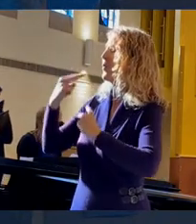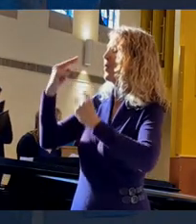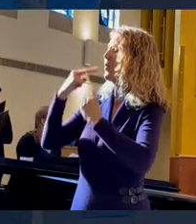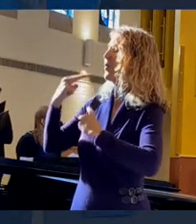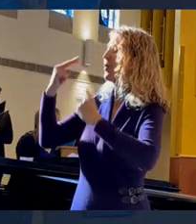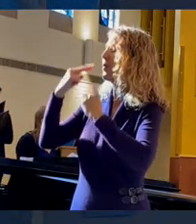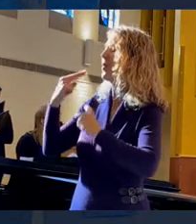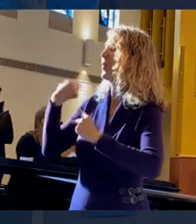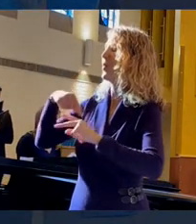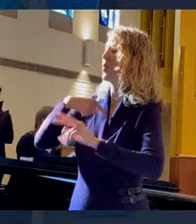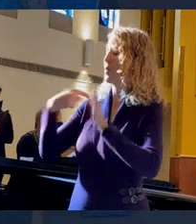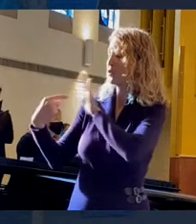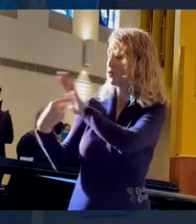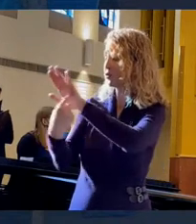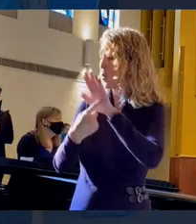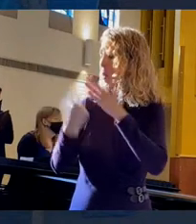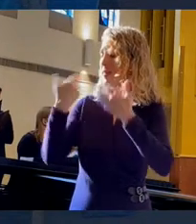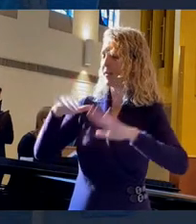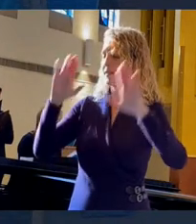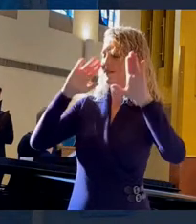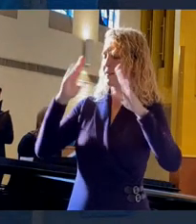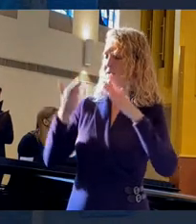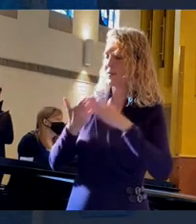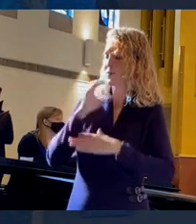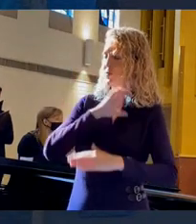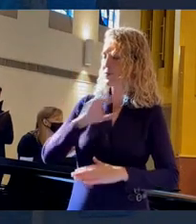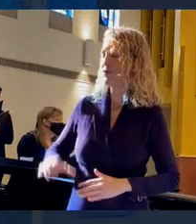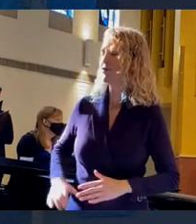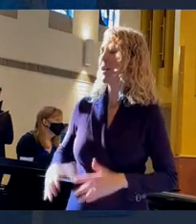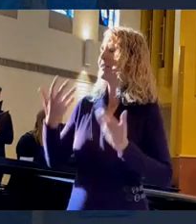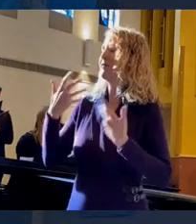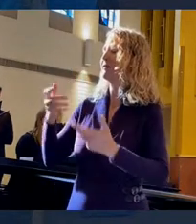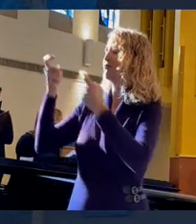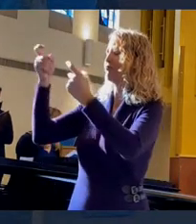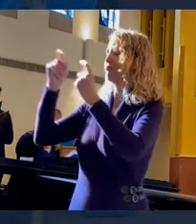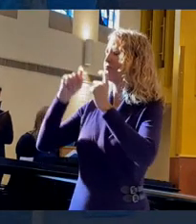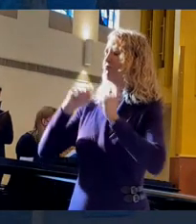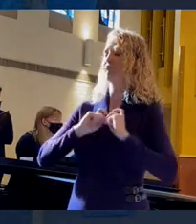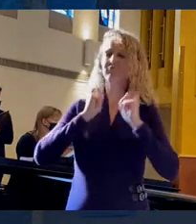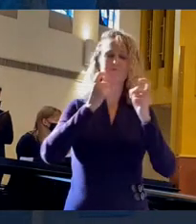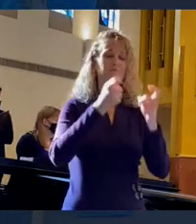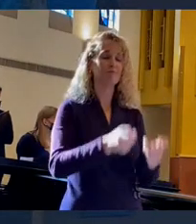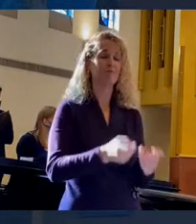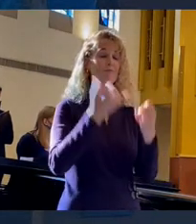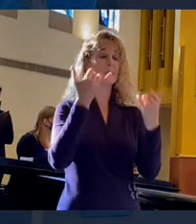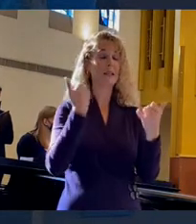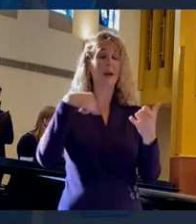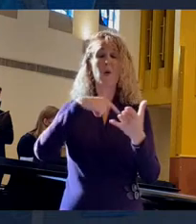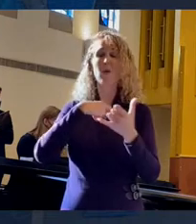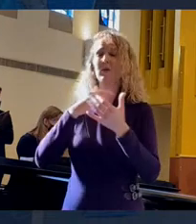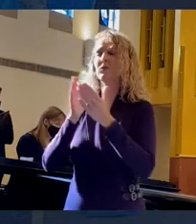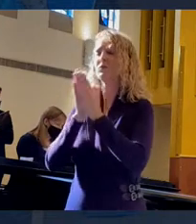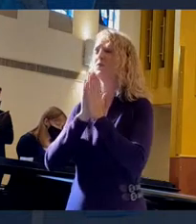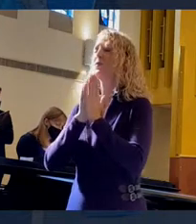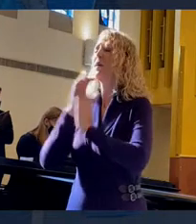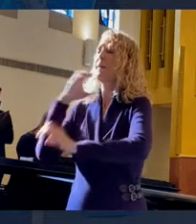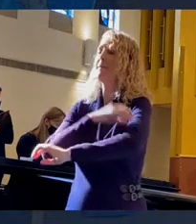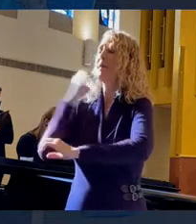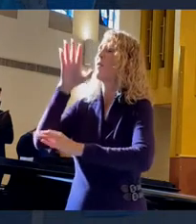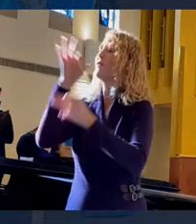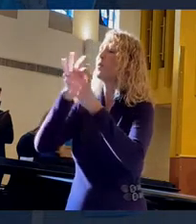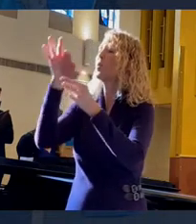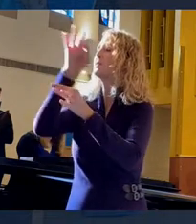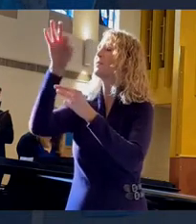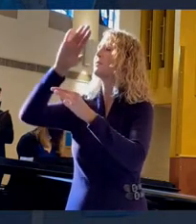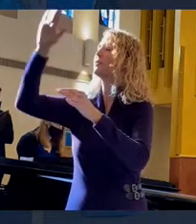show forth the paschal sacrifice of Christ that has been handed on to us. and grant that by the power of the